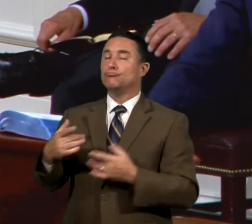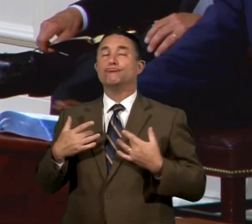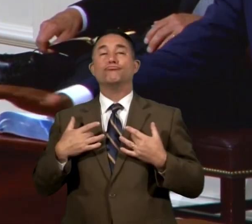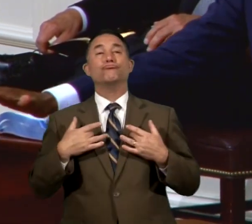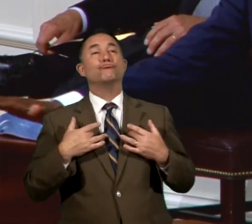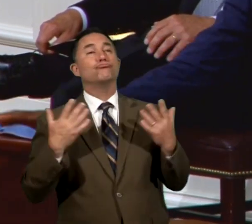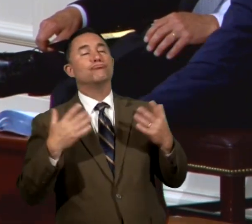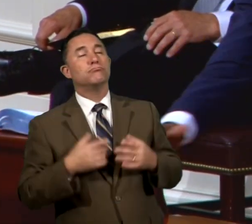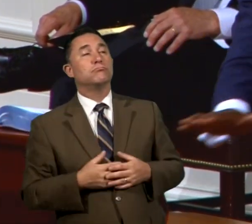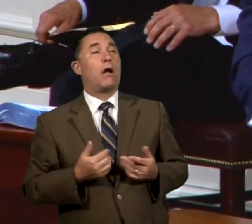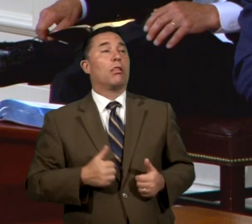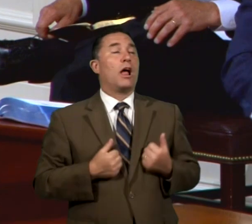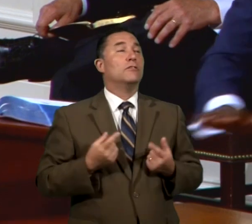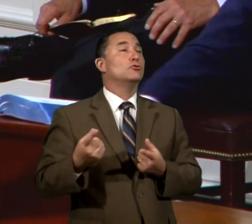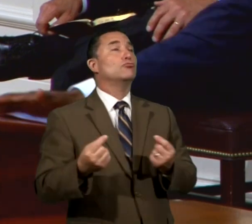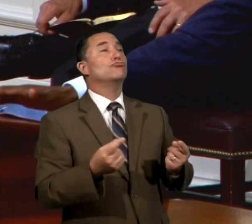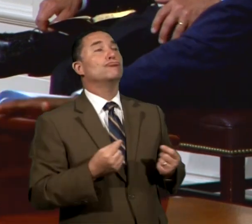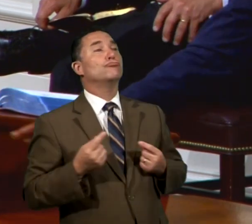We're just going about our life,